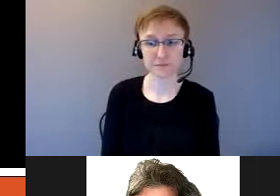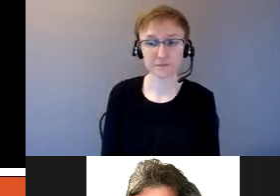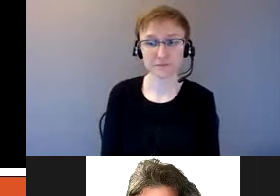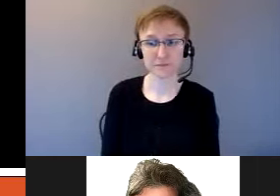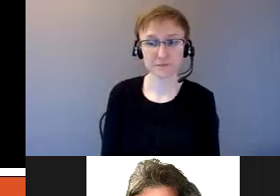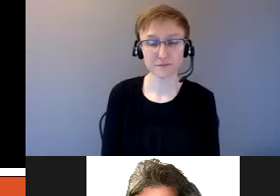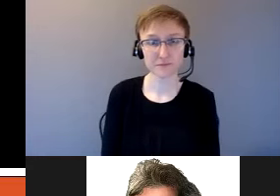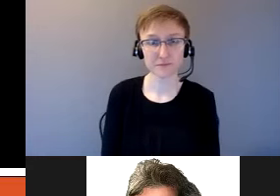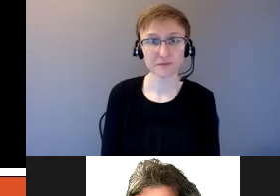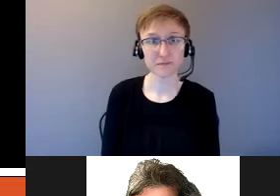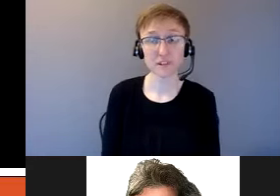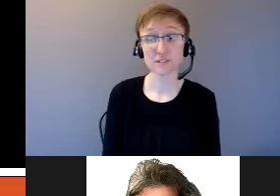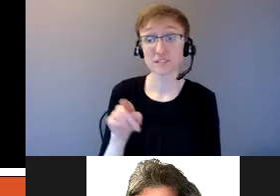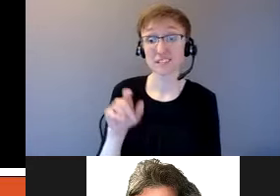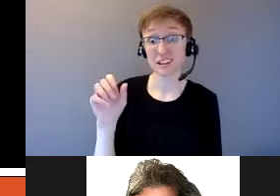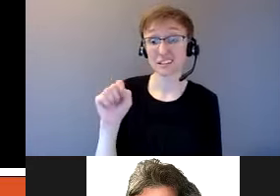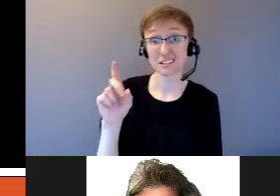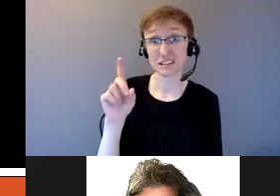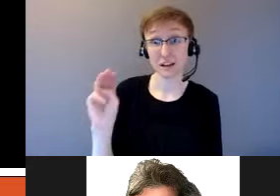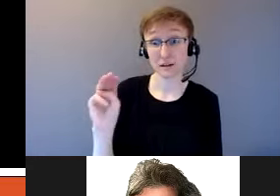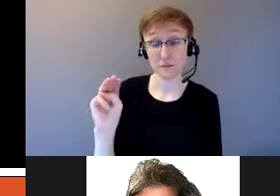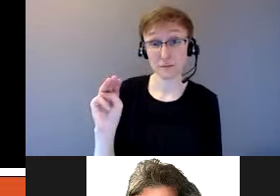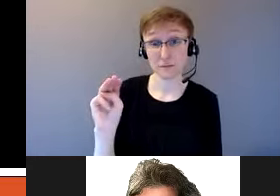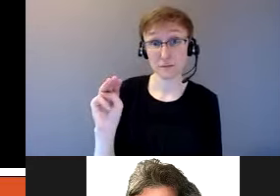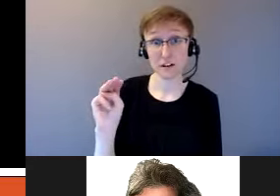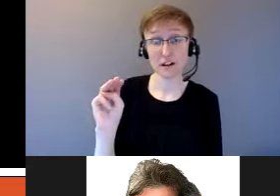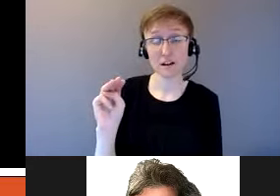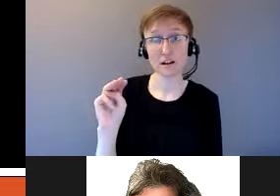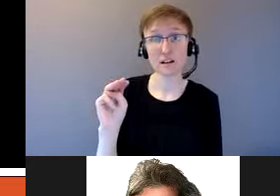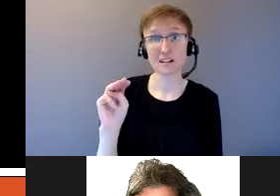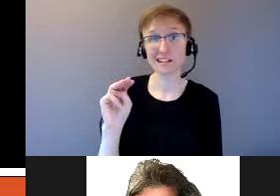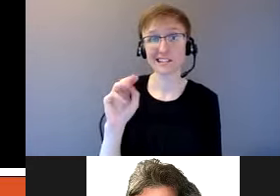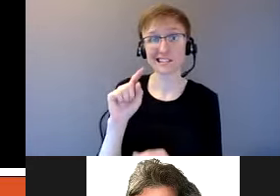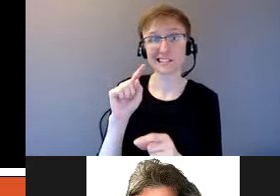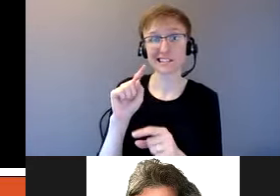SDM cannot just assign the authority to someone else.